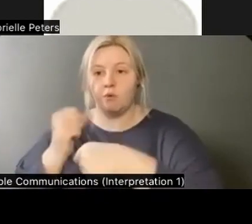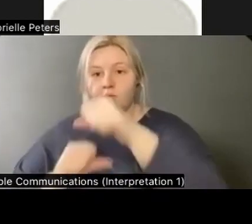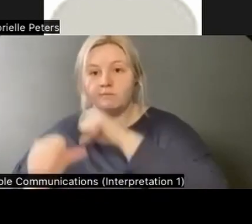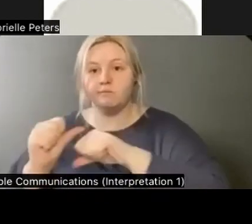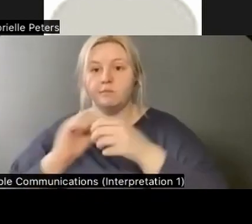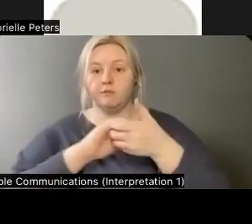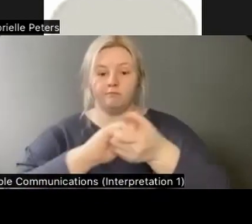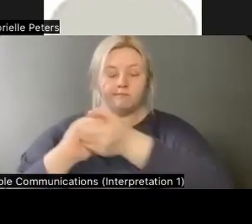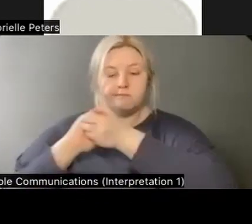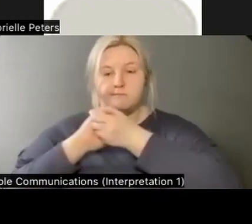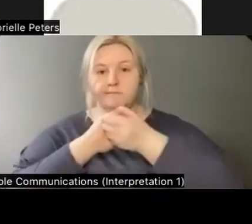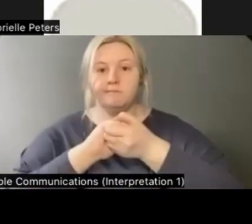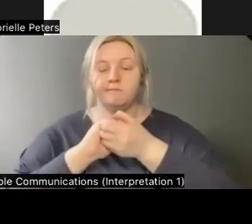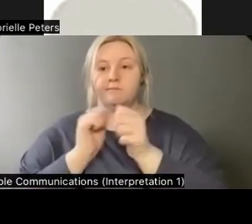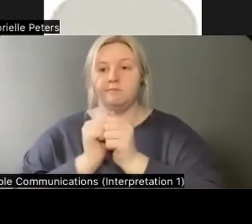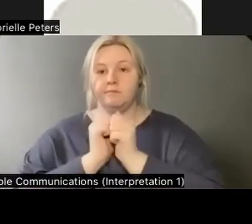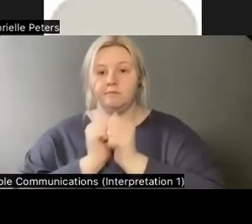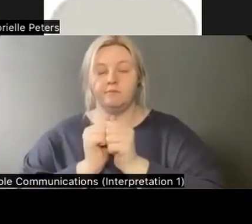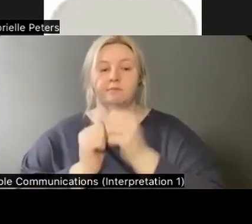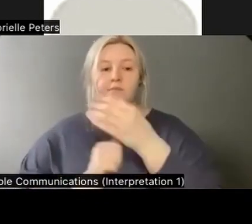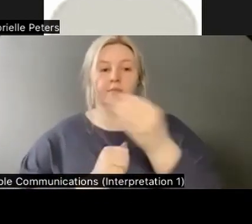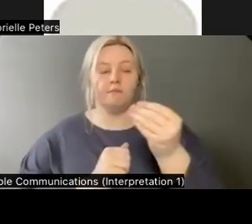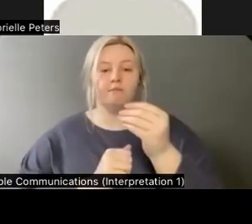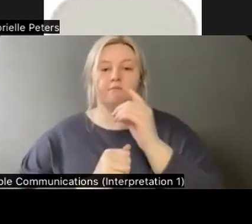reconciliation, and solidarity.